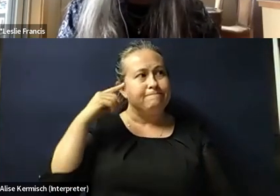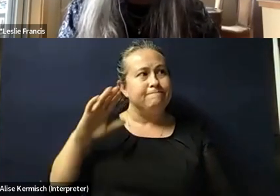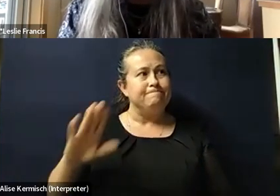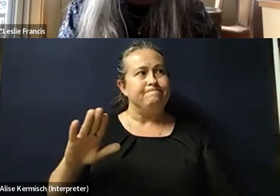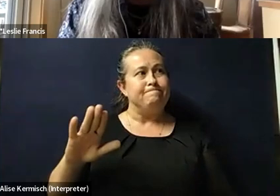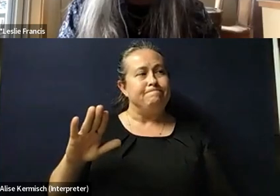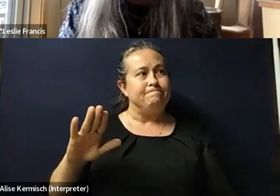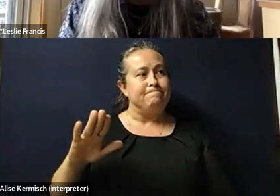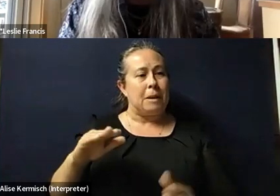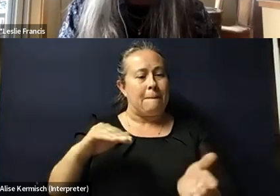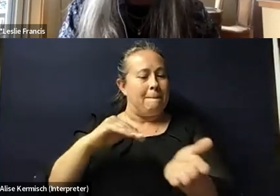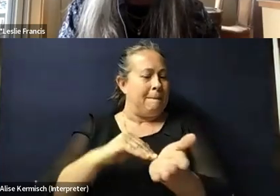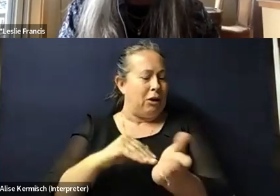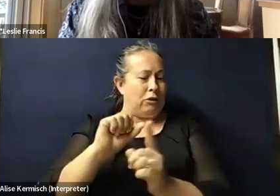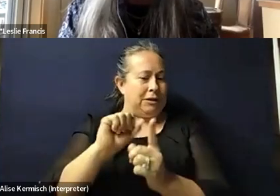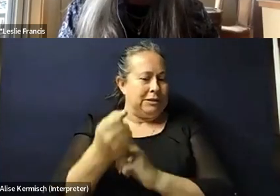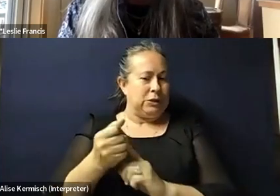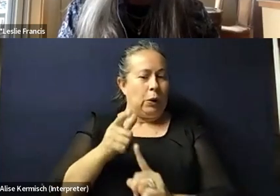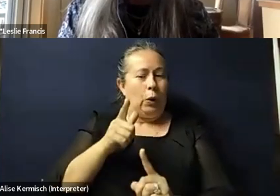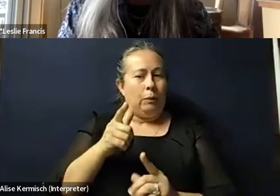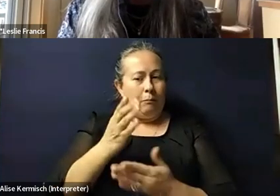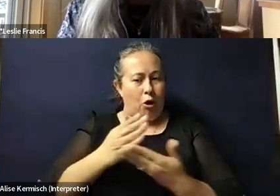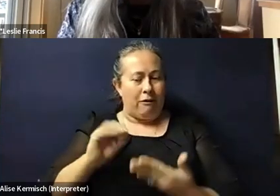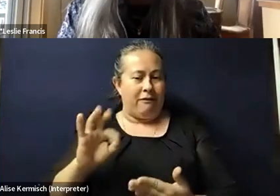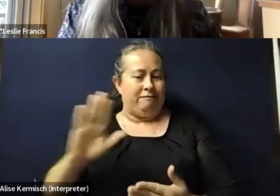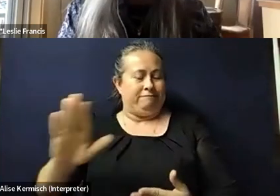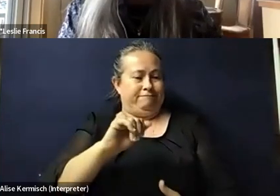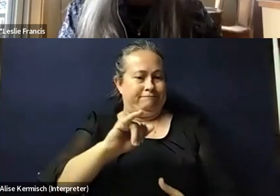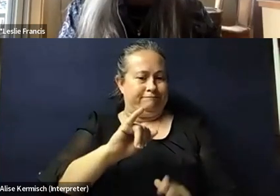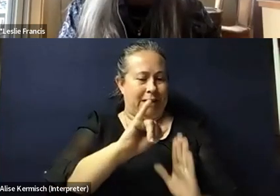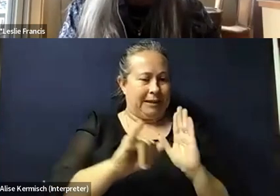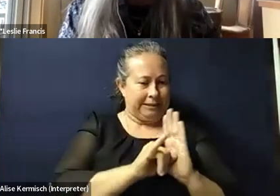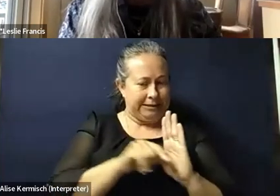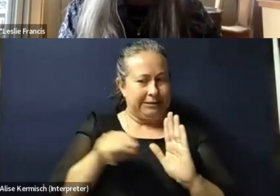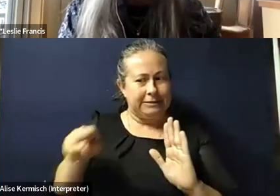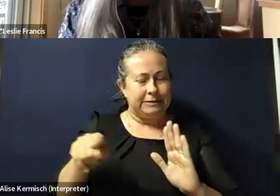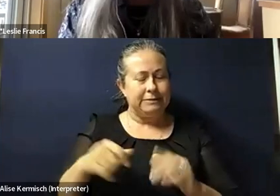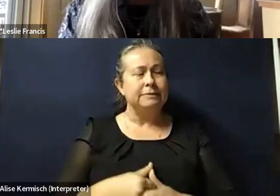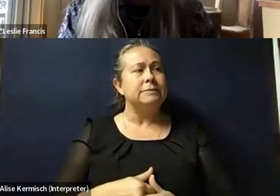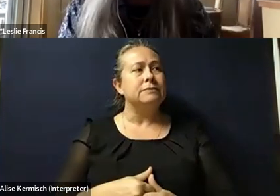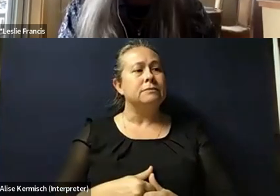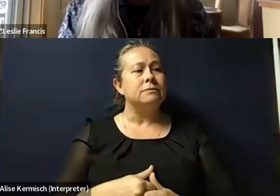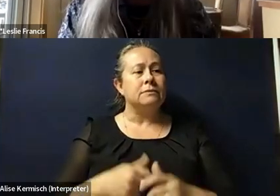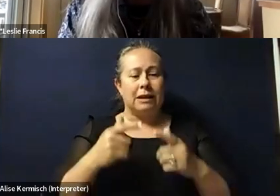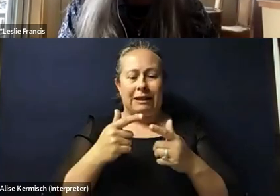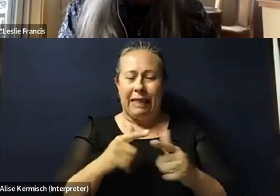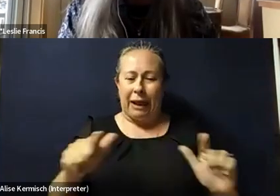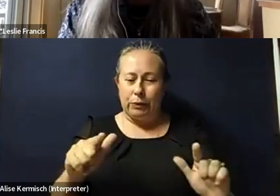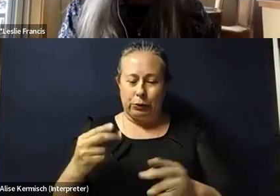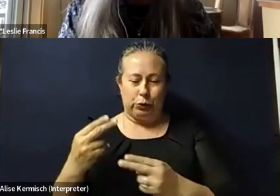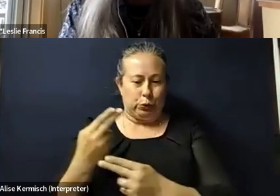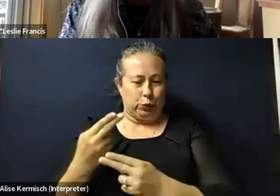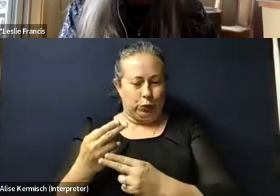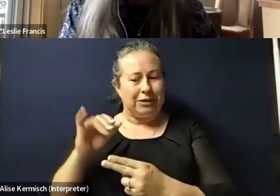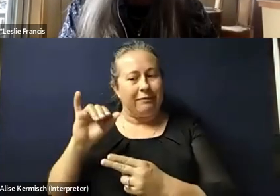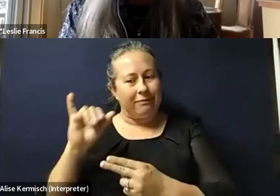their medical condition as part of who they are. And the language that's being used constructs